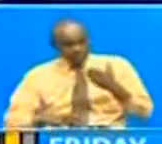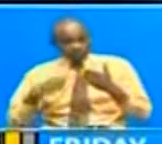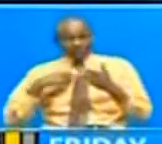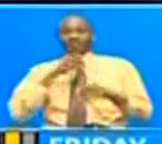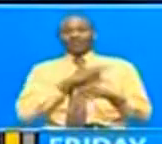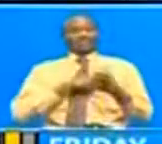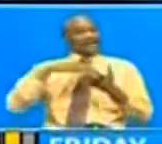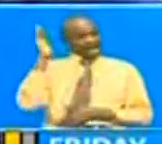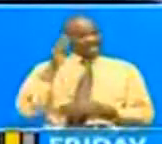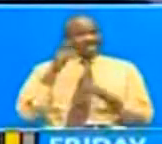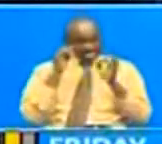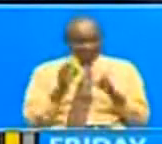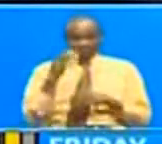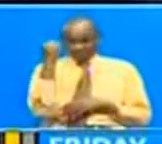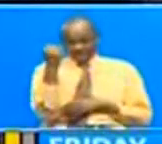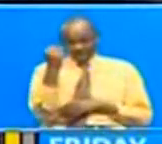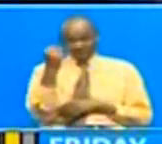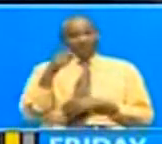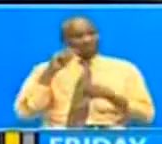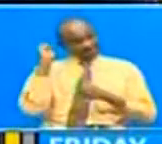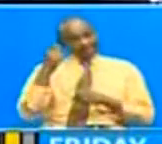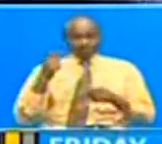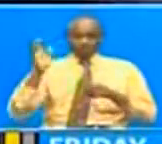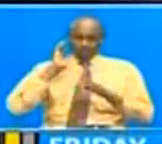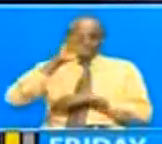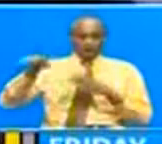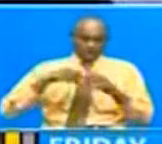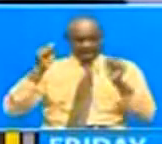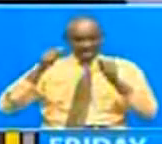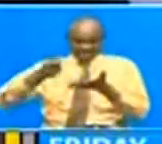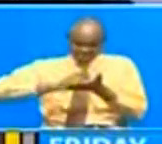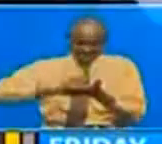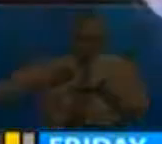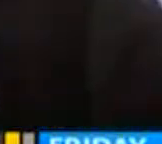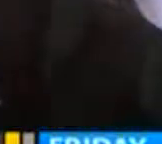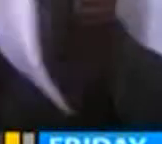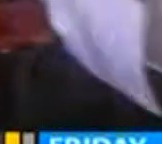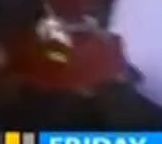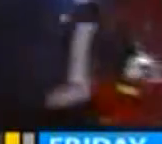huge if the five heads of state will assent to the bill.